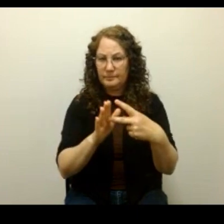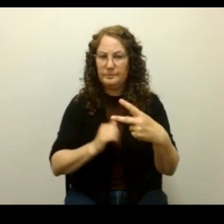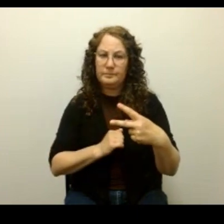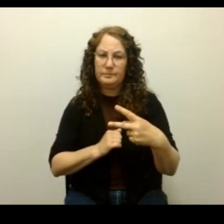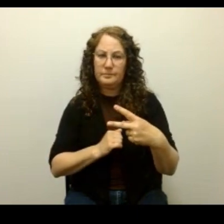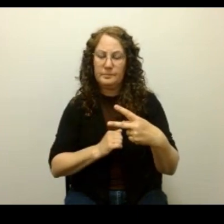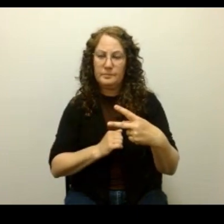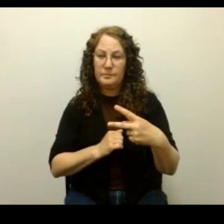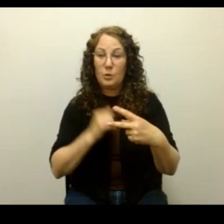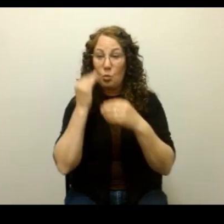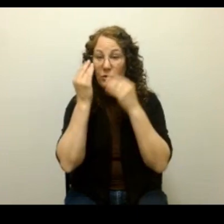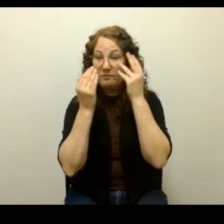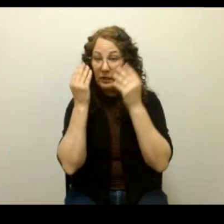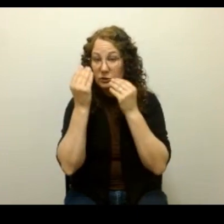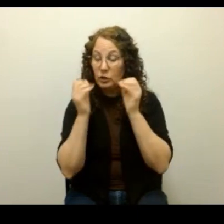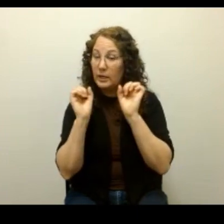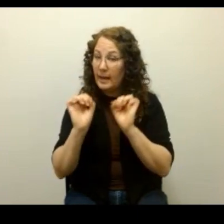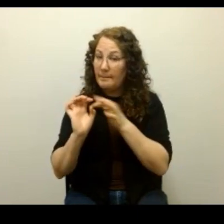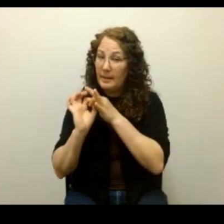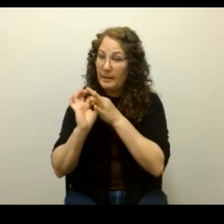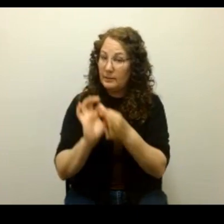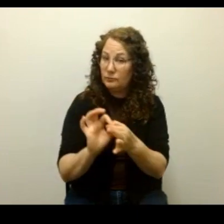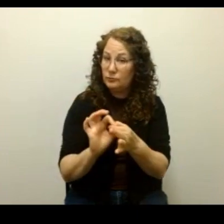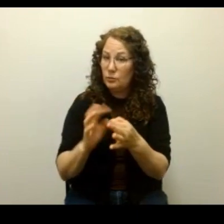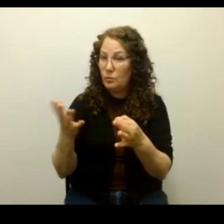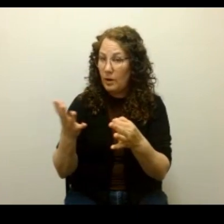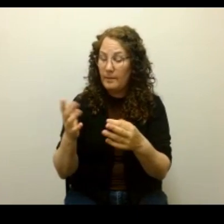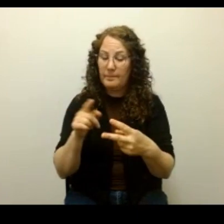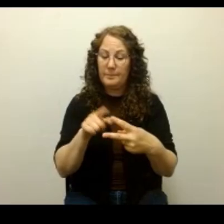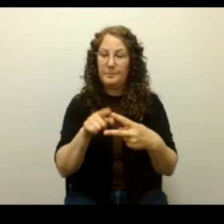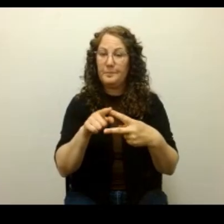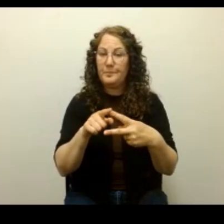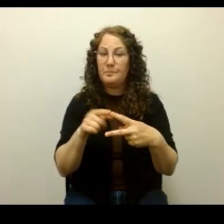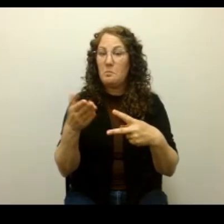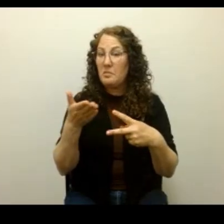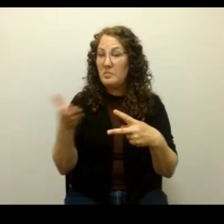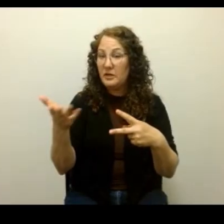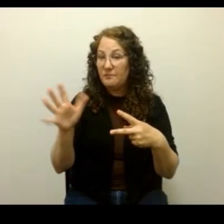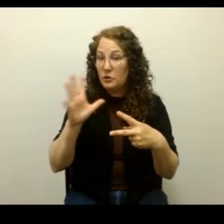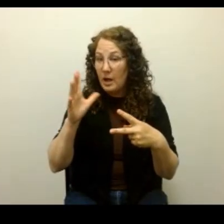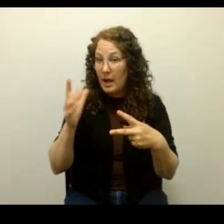Reflections can be based on things that have happened,